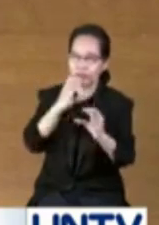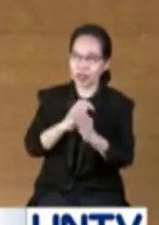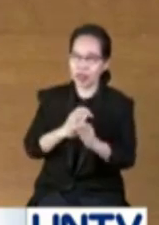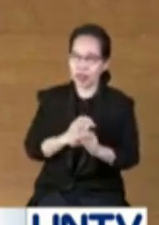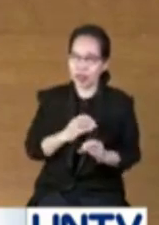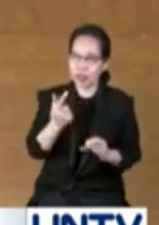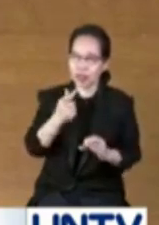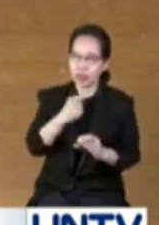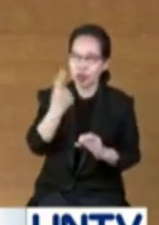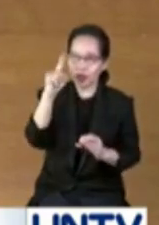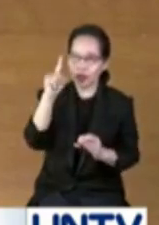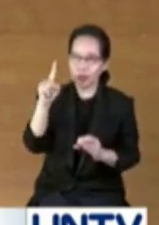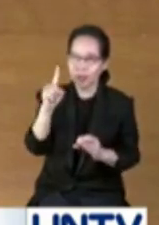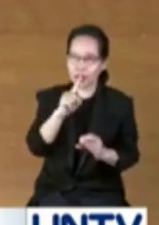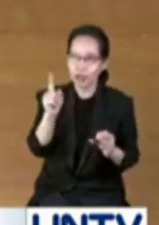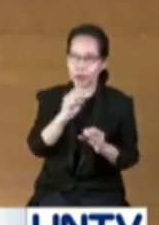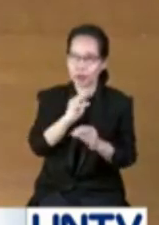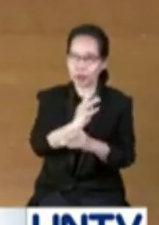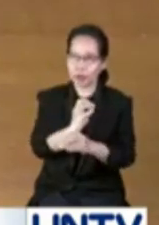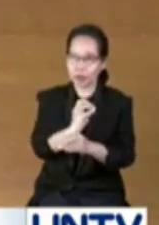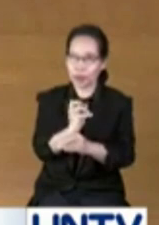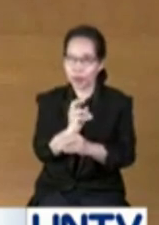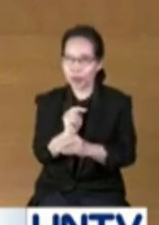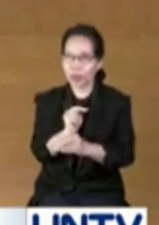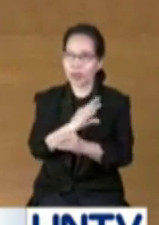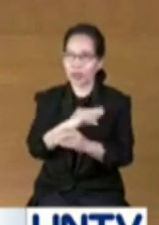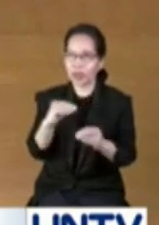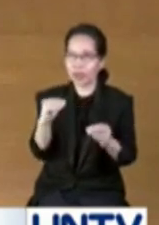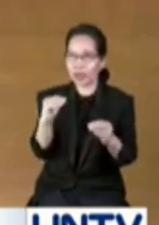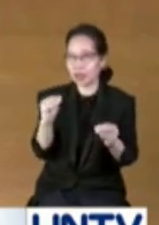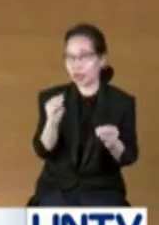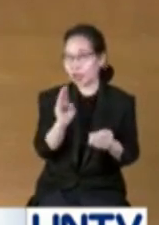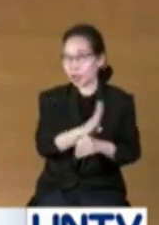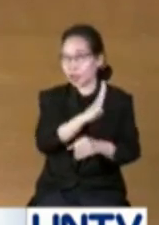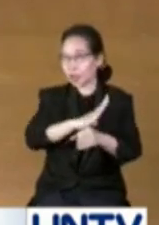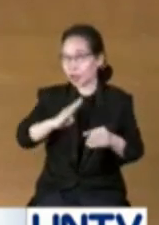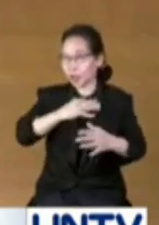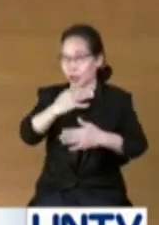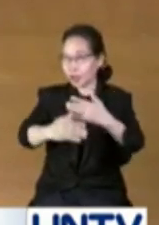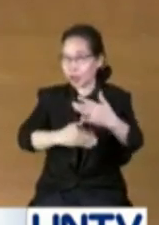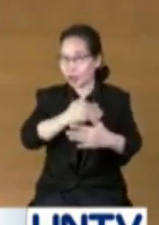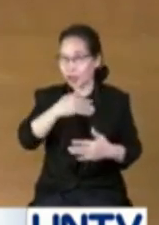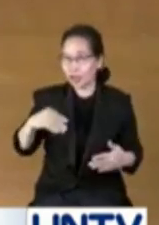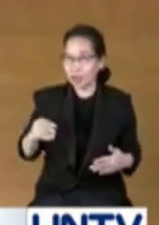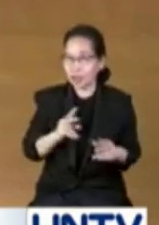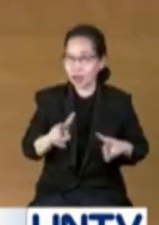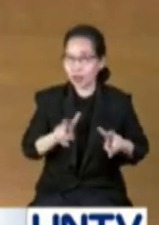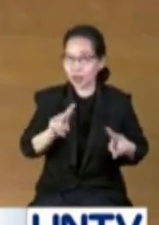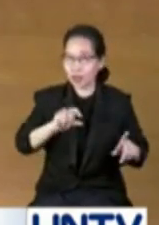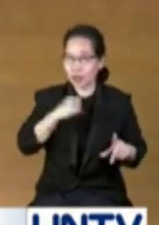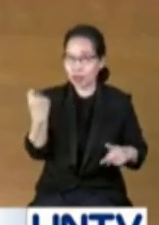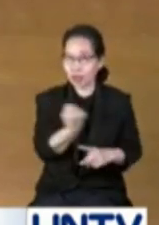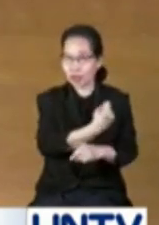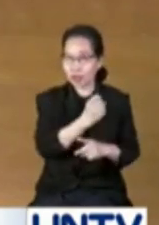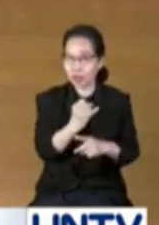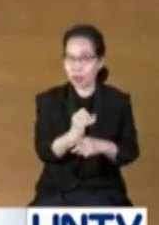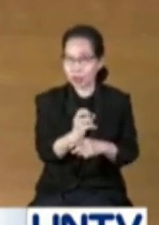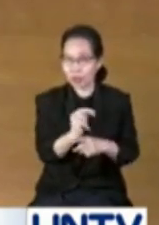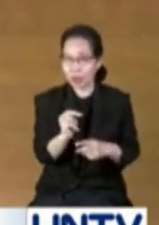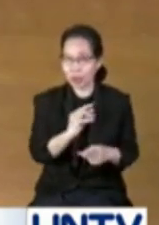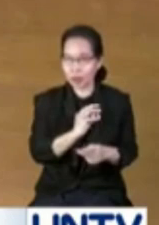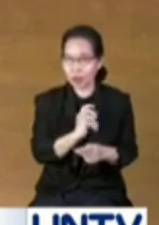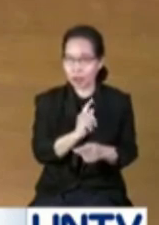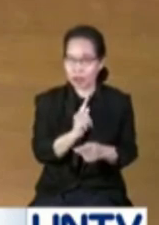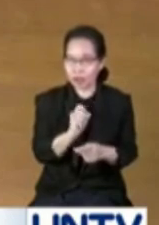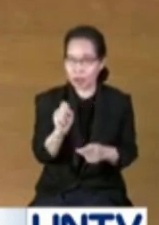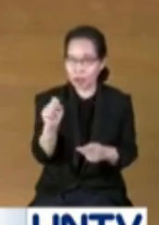strategic investments and expedited the business processes in various sectors and investment modalities. A progressive